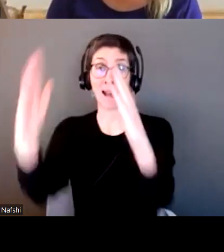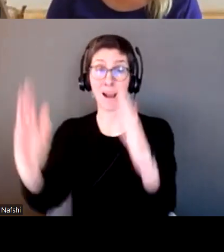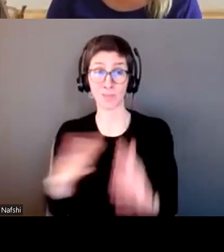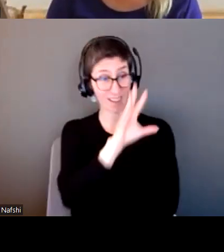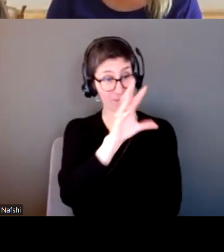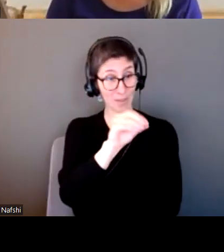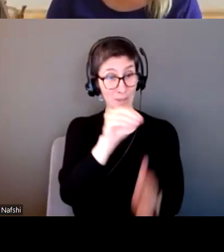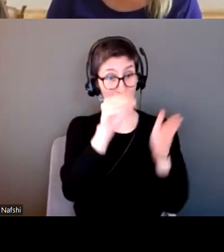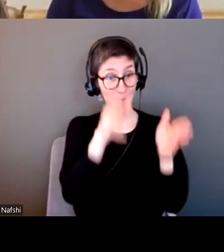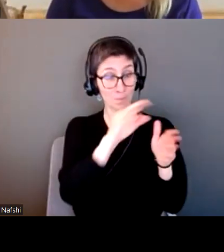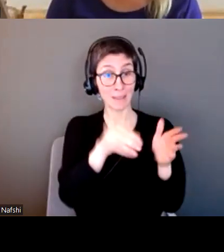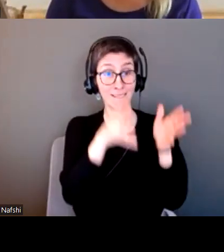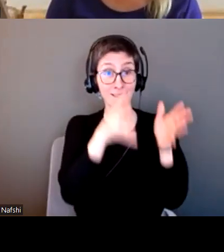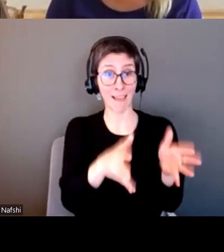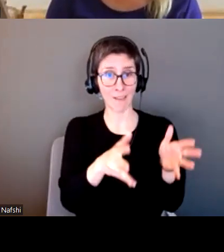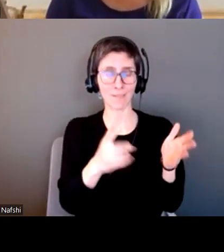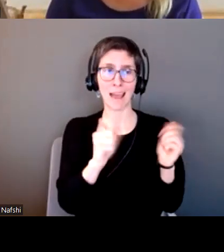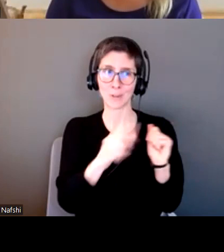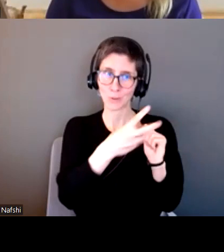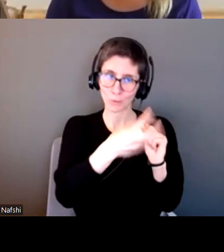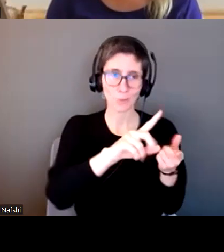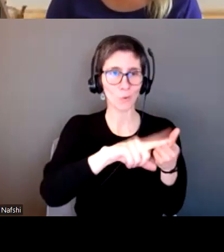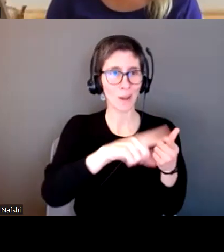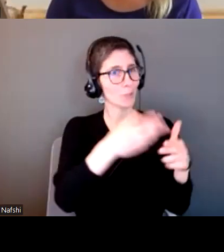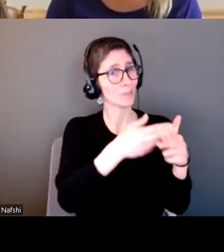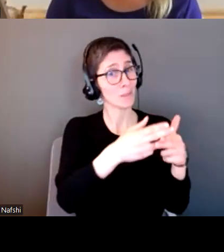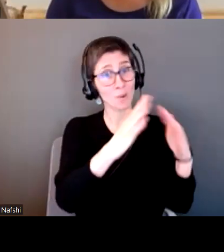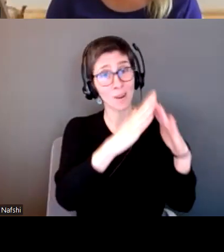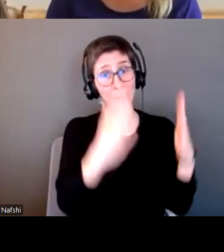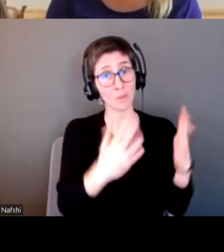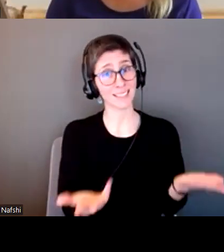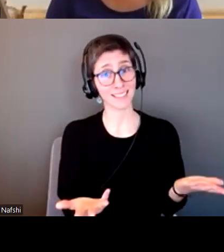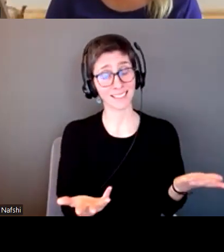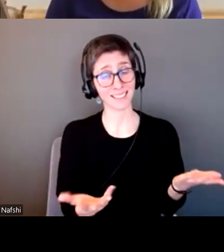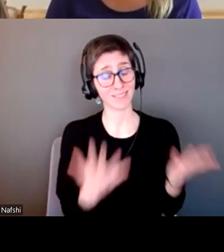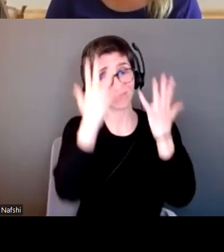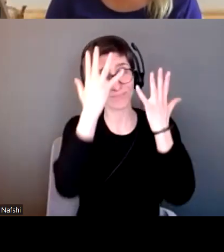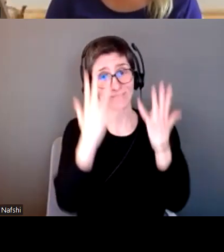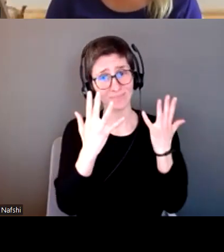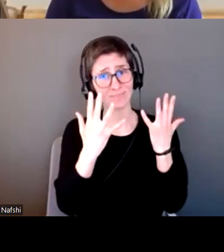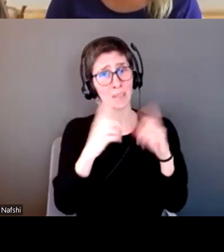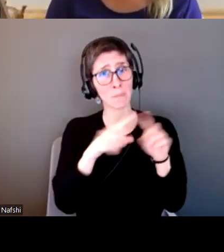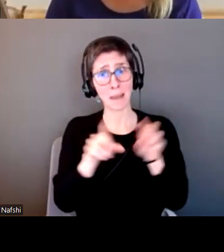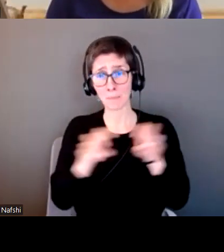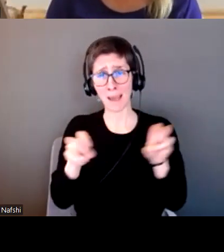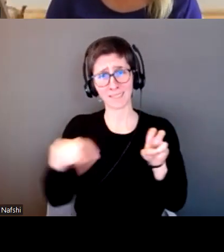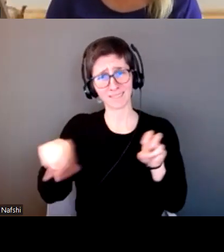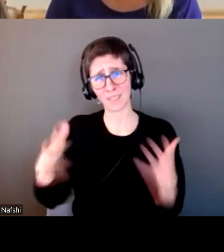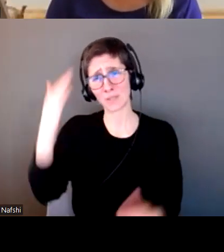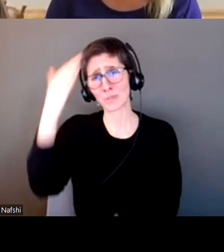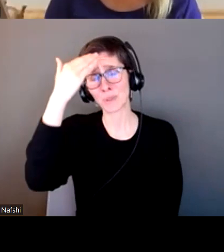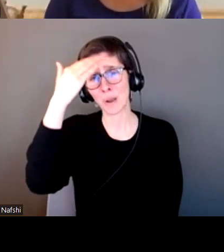housing, which is very unfortunate. But as I'm sure everybody on this panel will note, is the cost of living right now